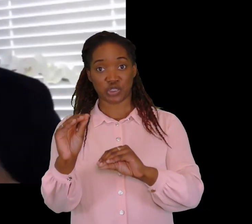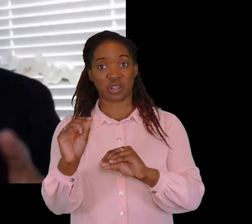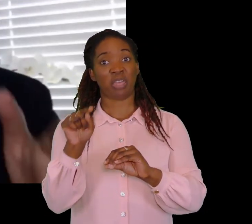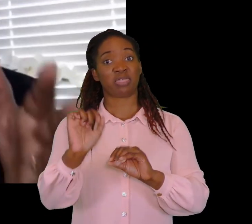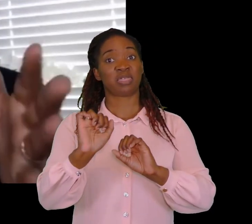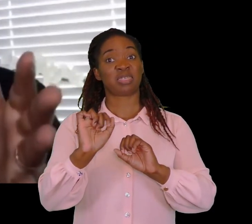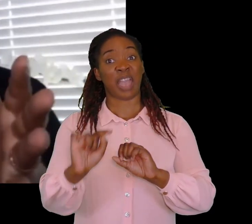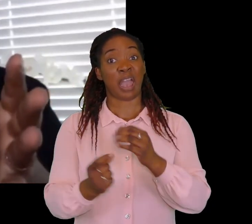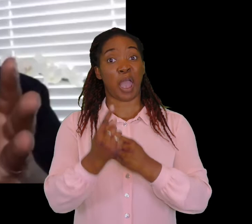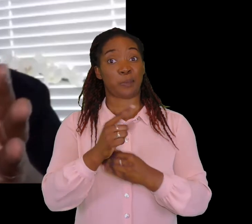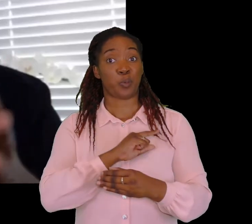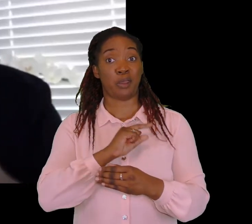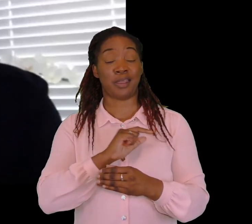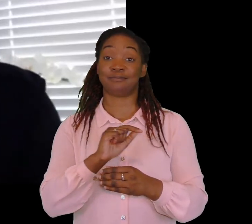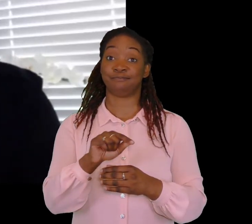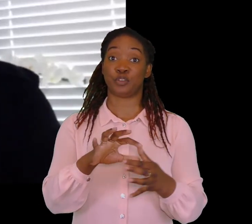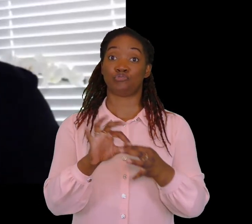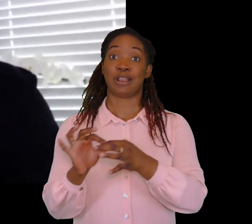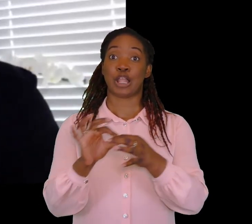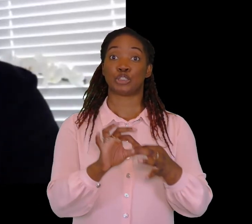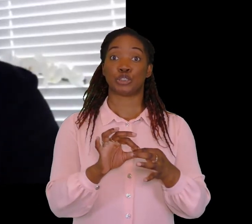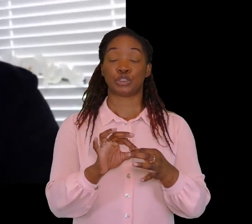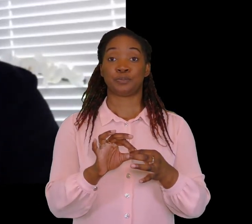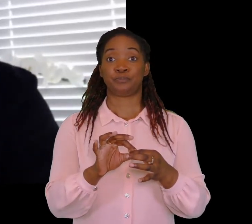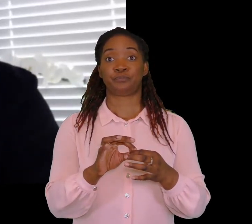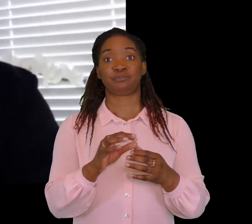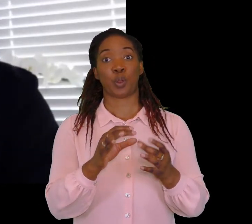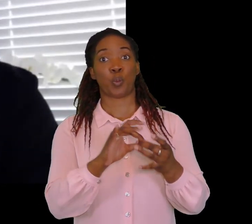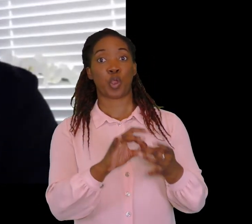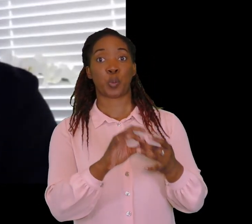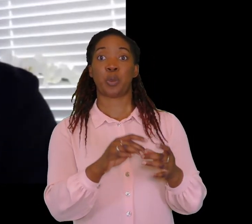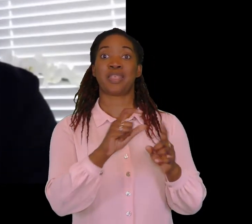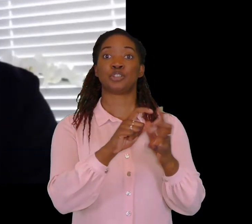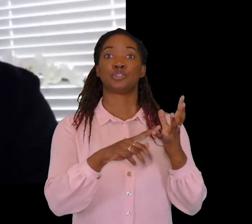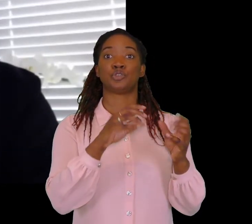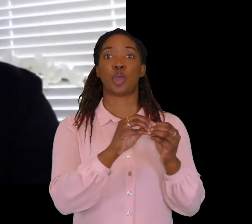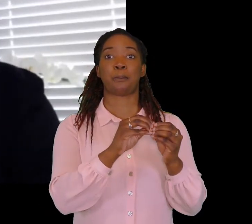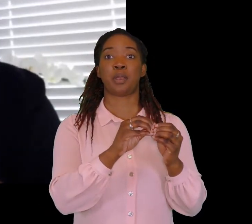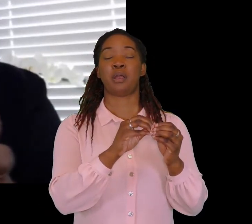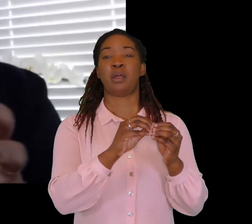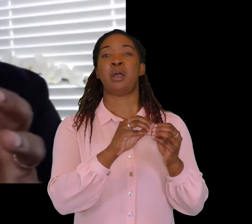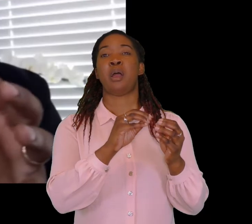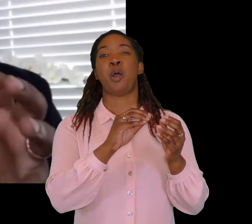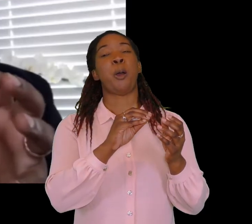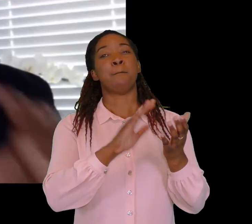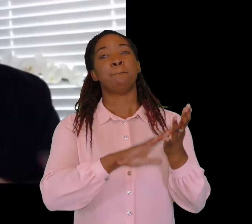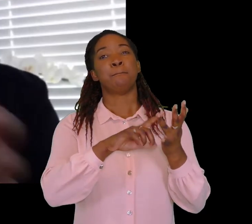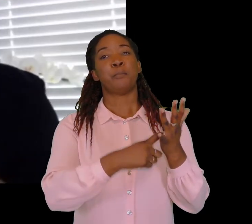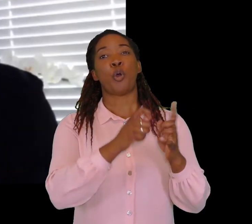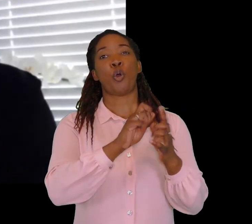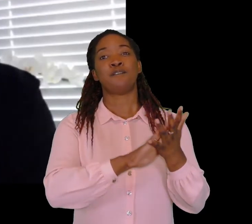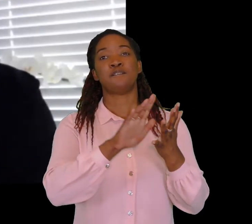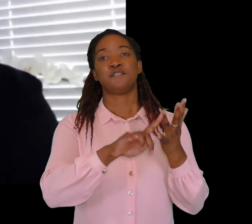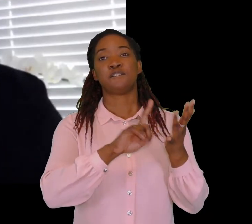their relationship working with the 2 folks at Dub Morphology, which is Gary